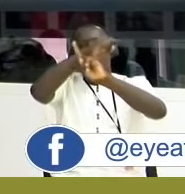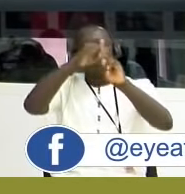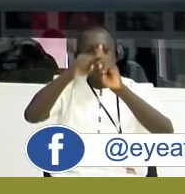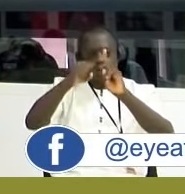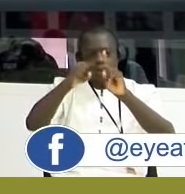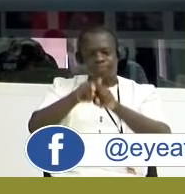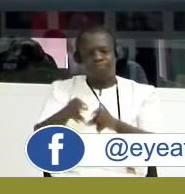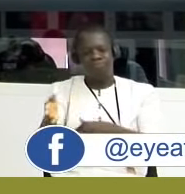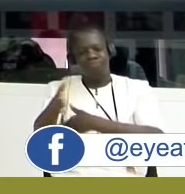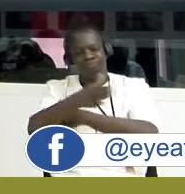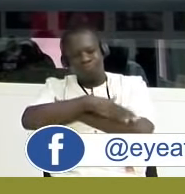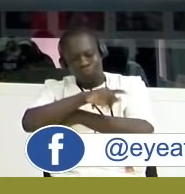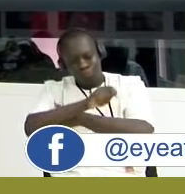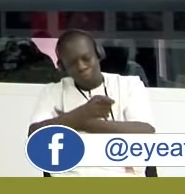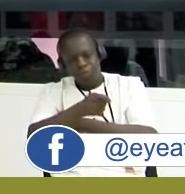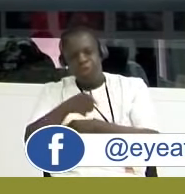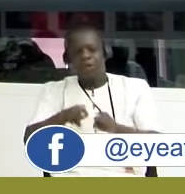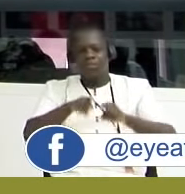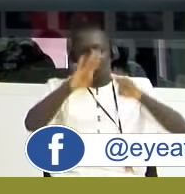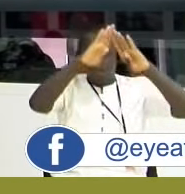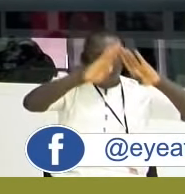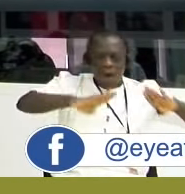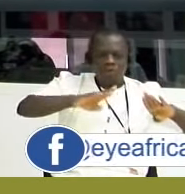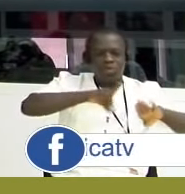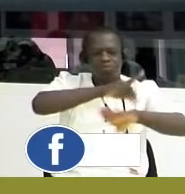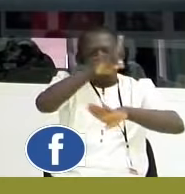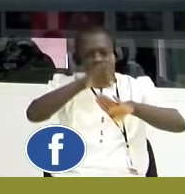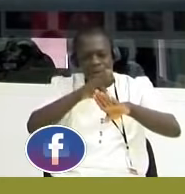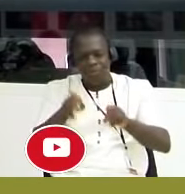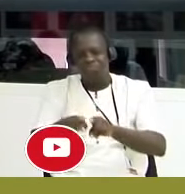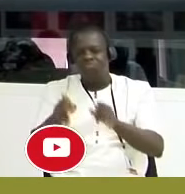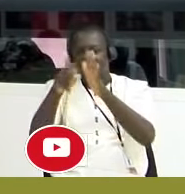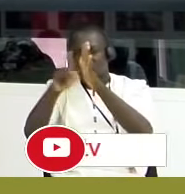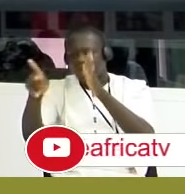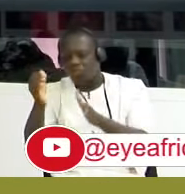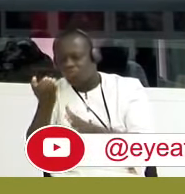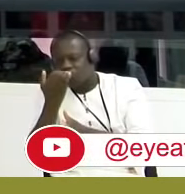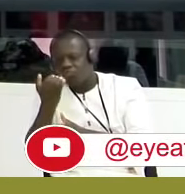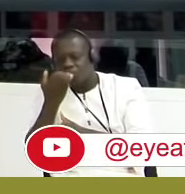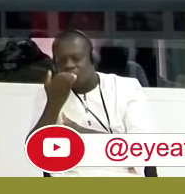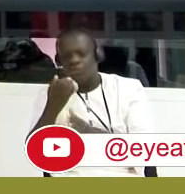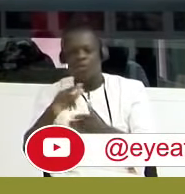were kept, the type of food you had access to, as well as